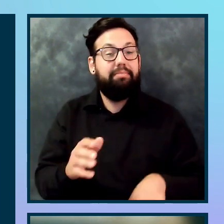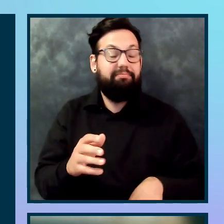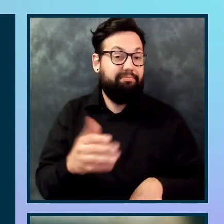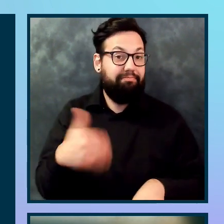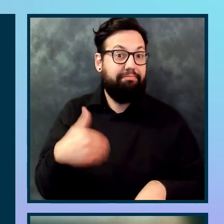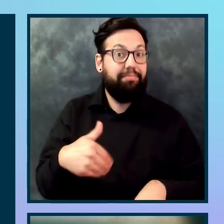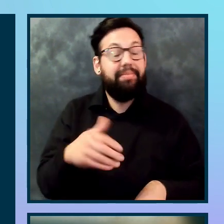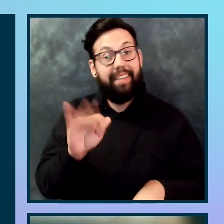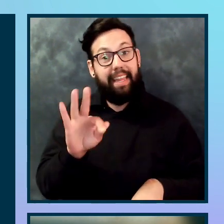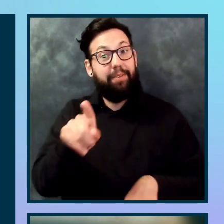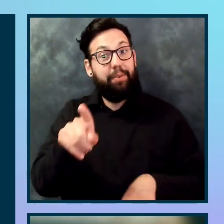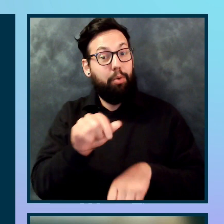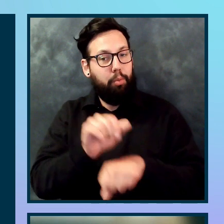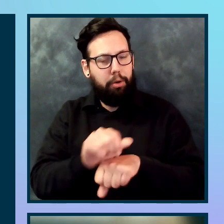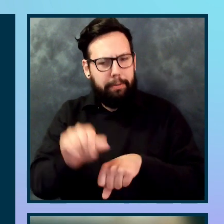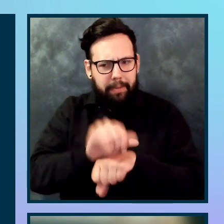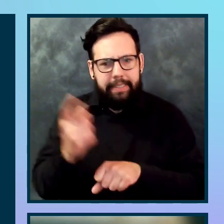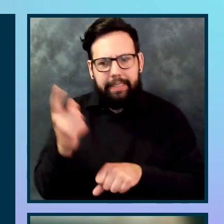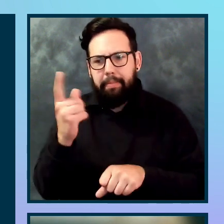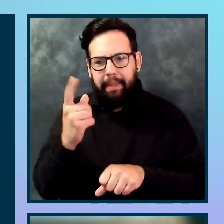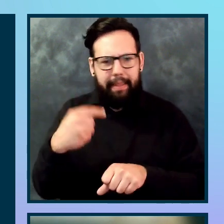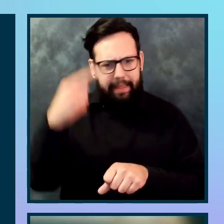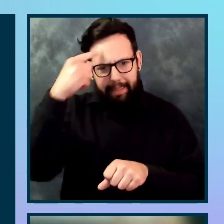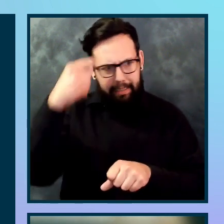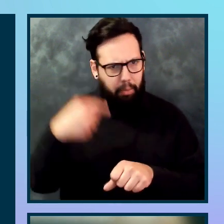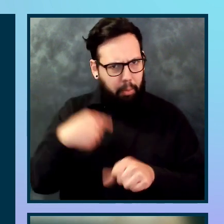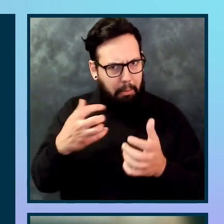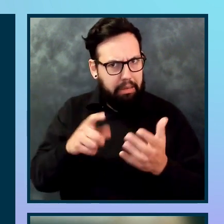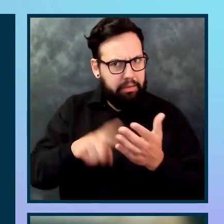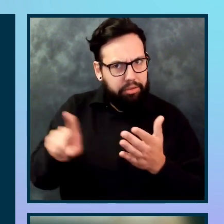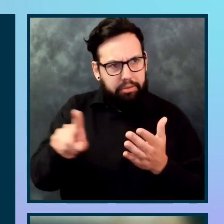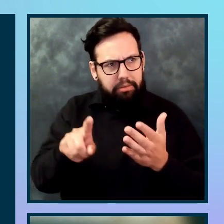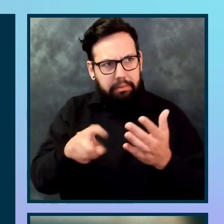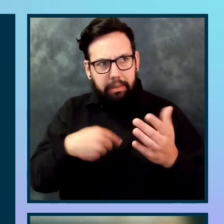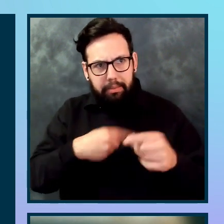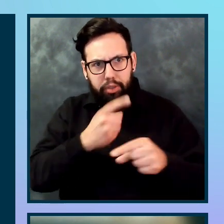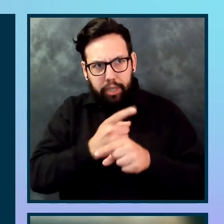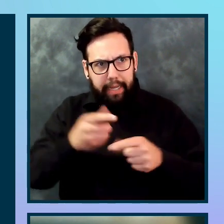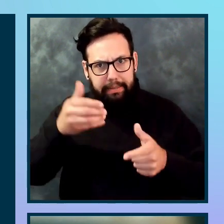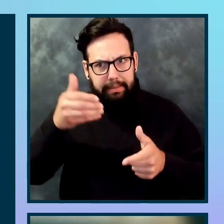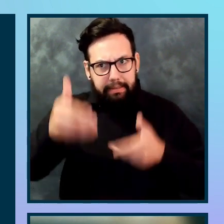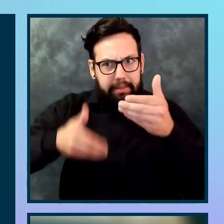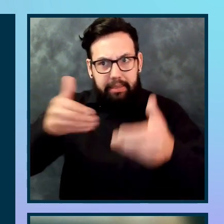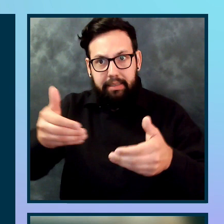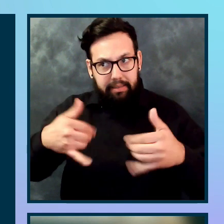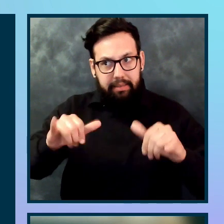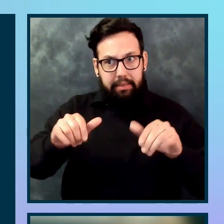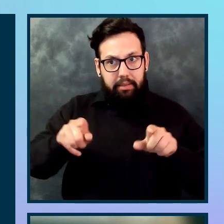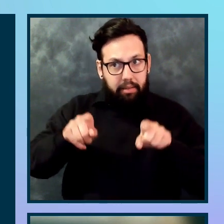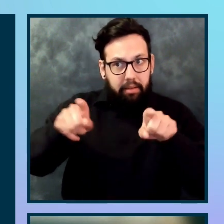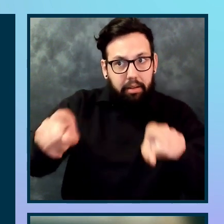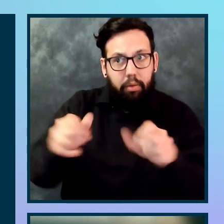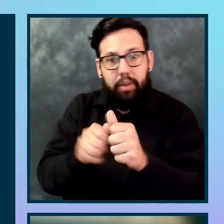on something. Just want to know, make sure you're on the right track, see how it's going accessibility wise. Accessibility preview is